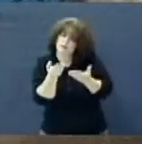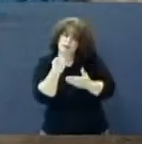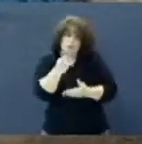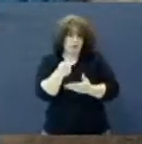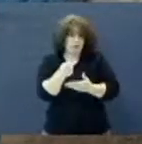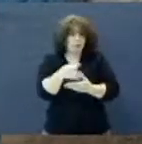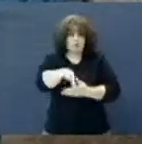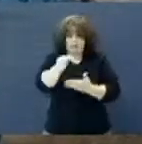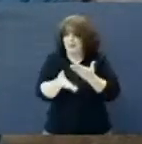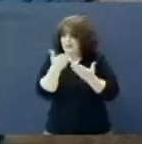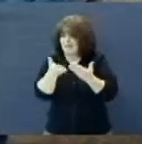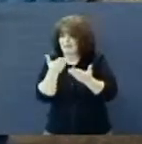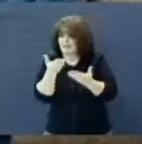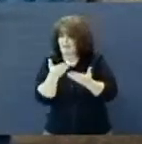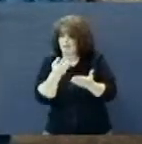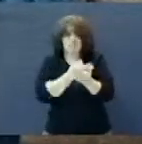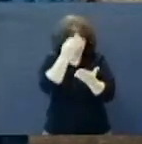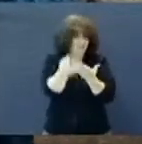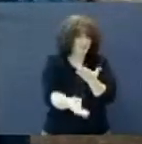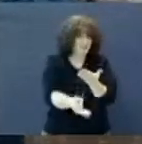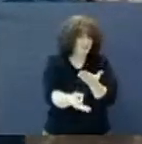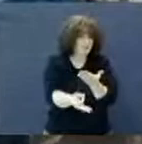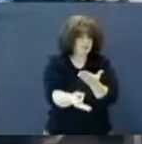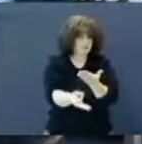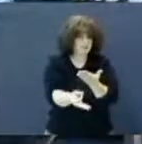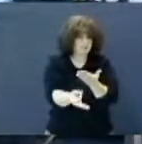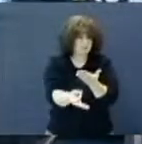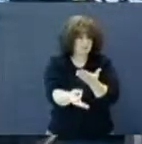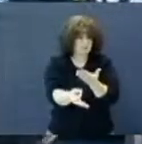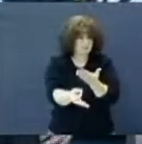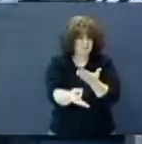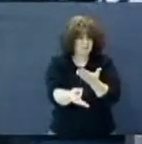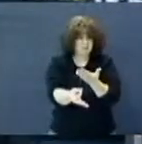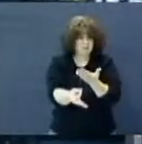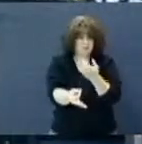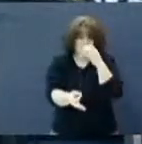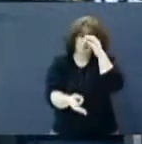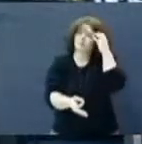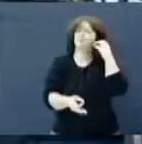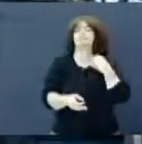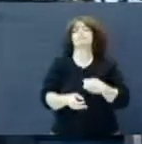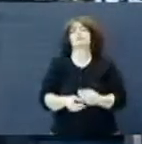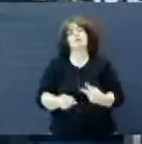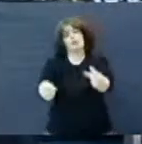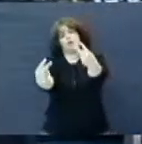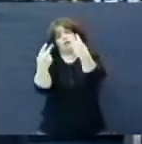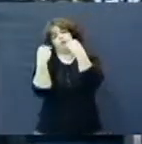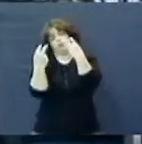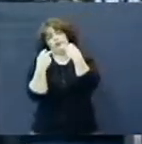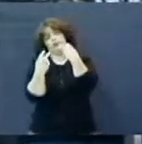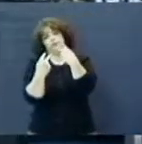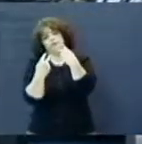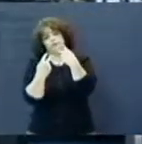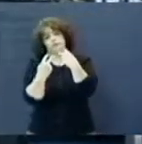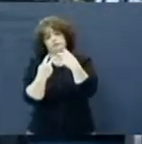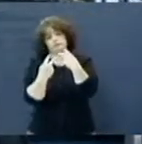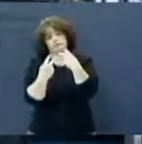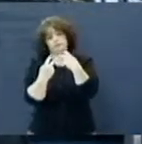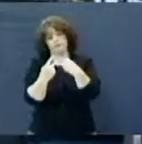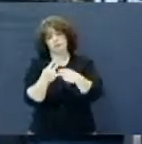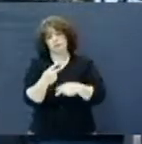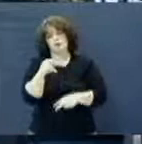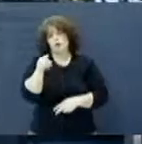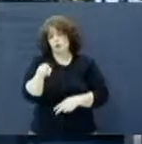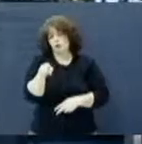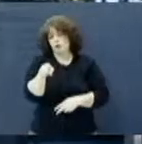slip. Come on. Now, let me look at you. Every one of you read as much Bible as